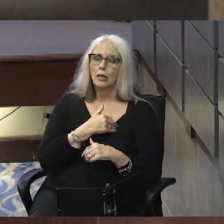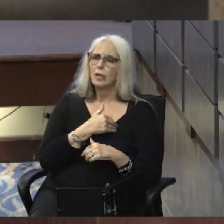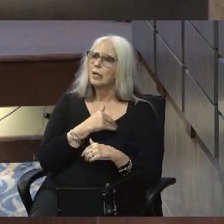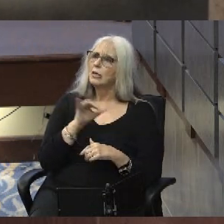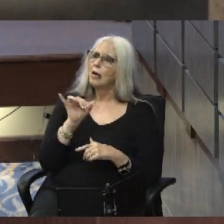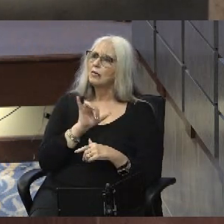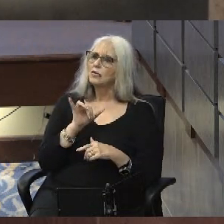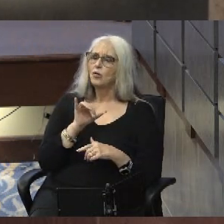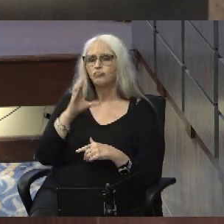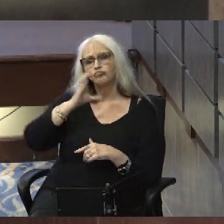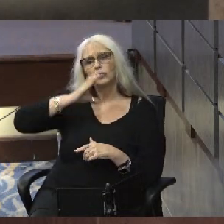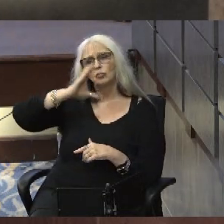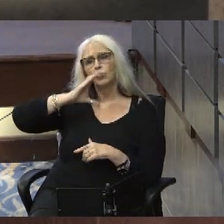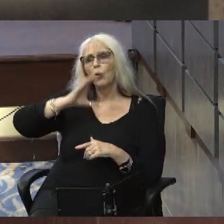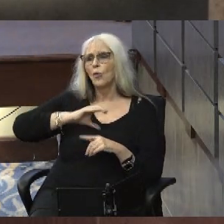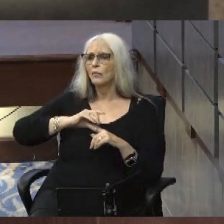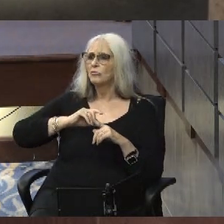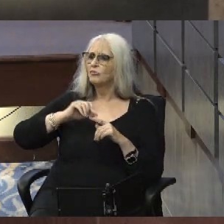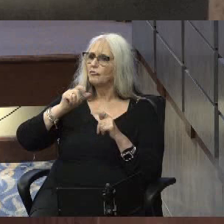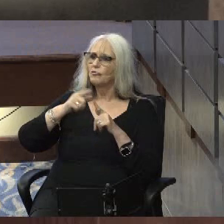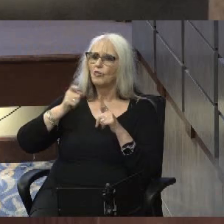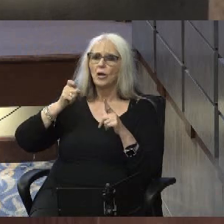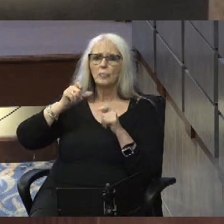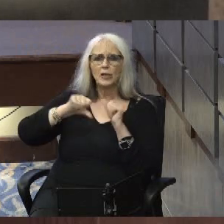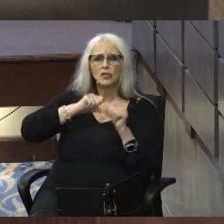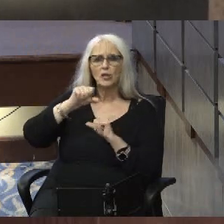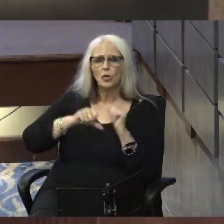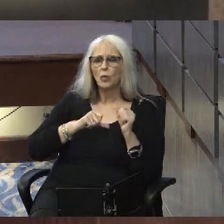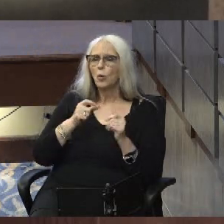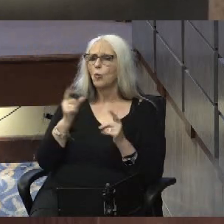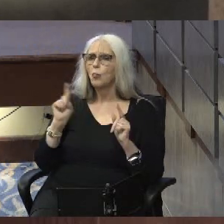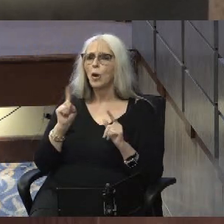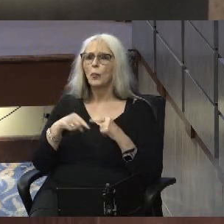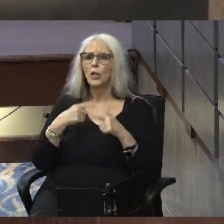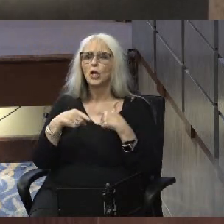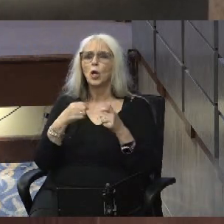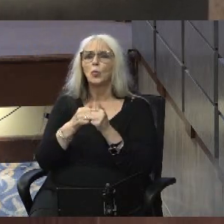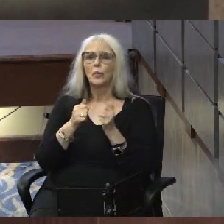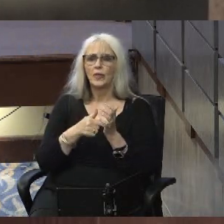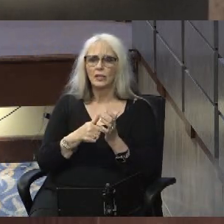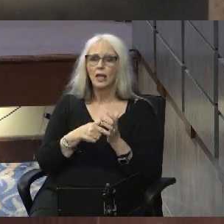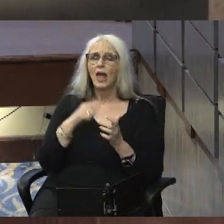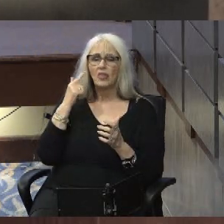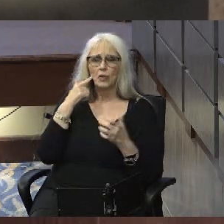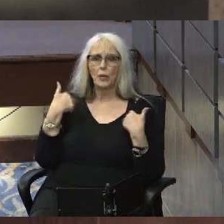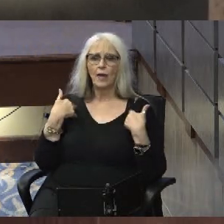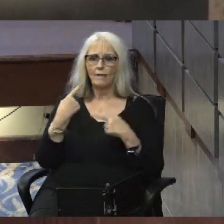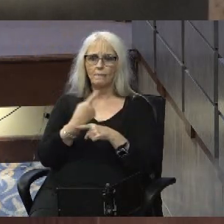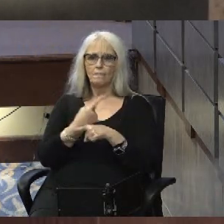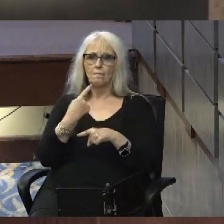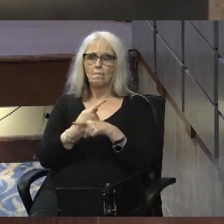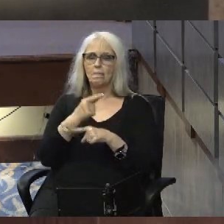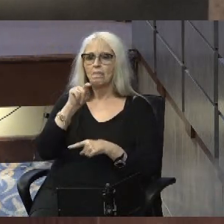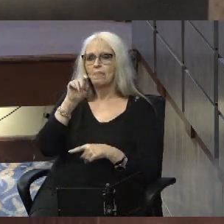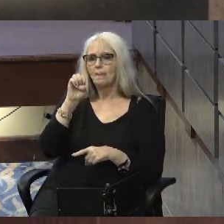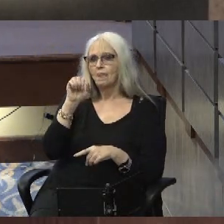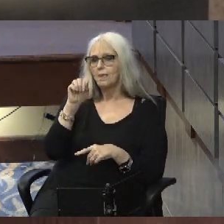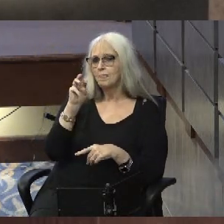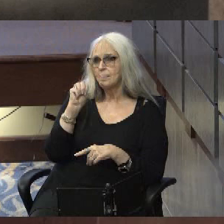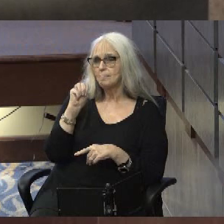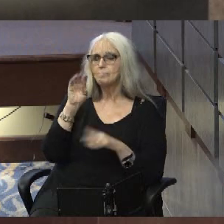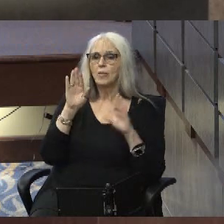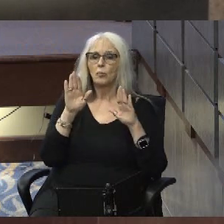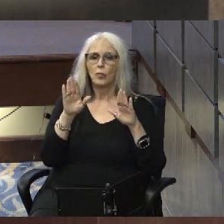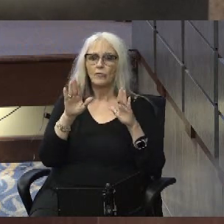just exploring from each of them where we're going to go with this. But I think we've got the right team. This is going to be a